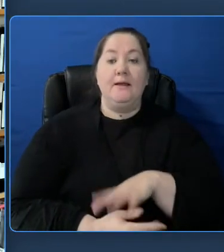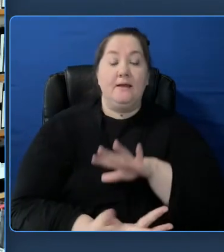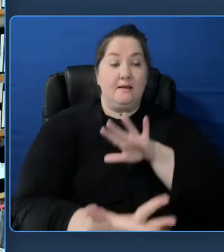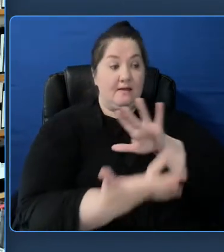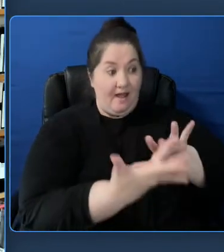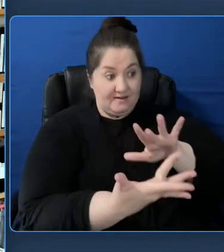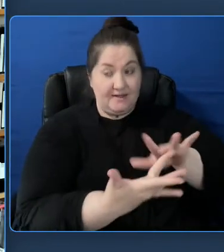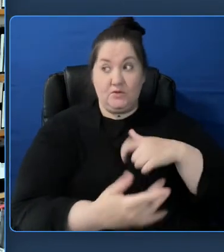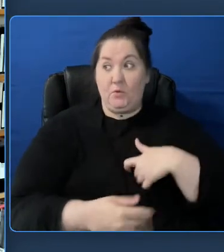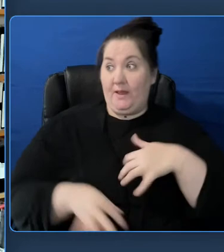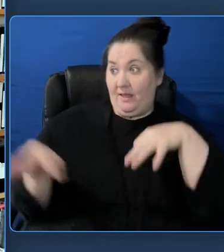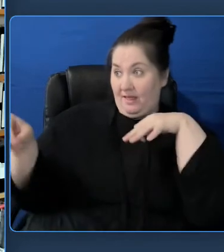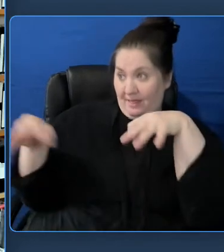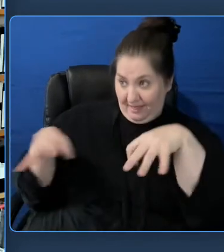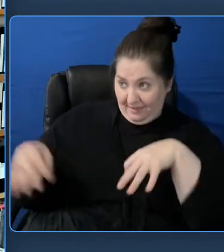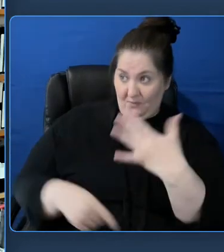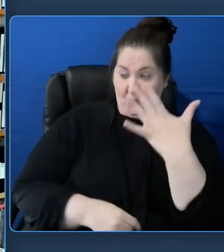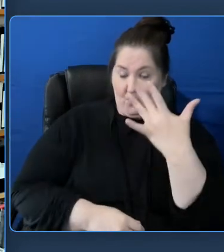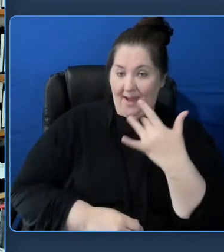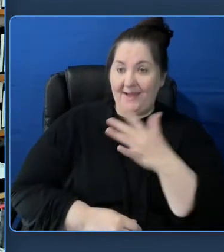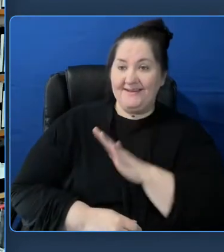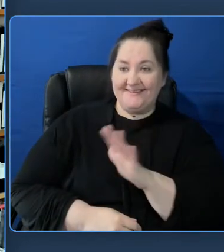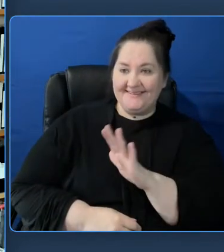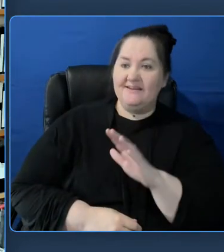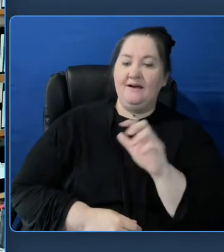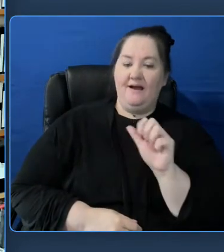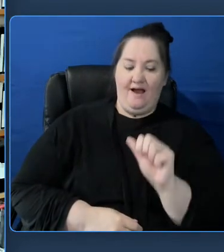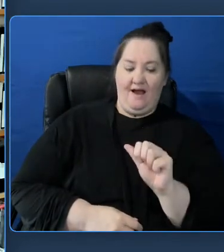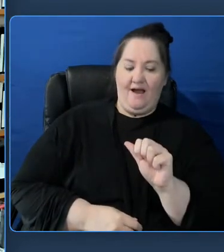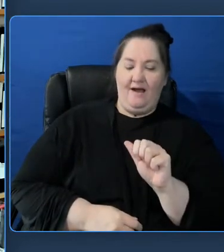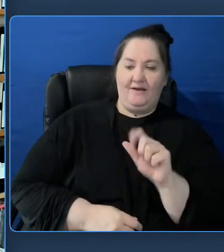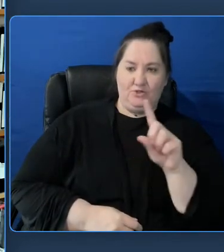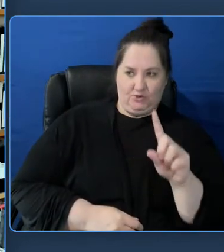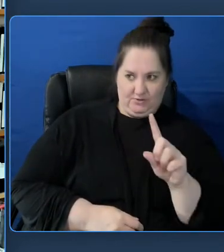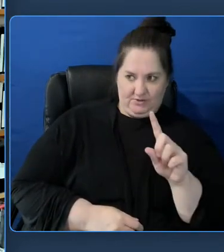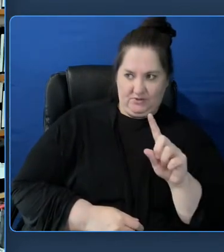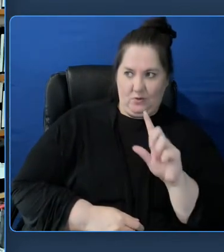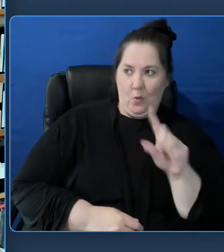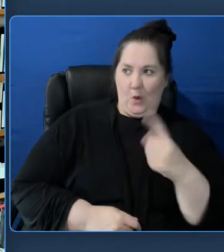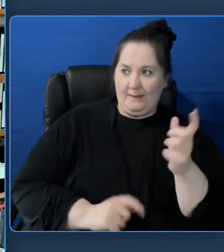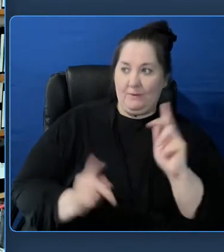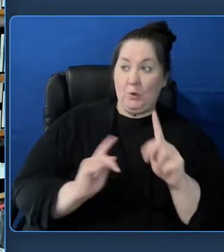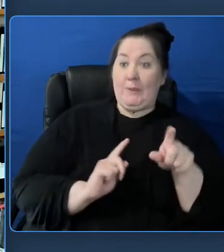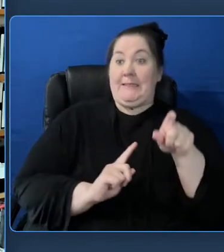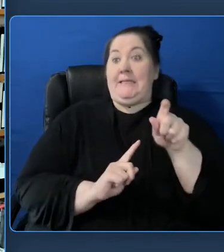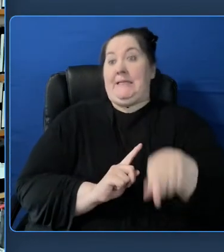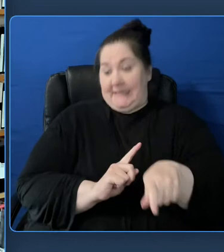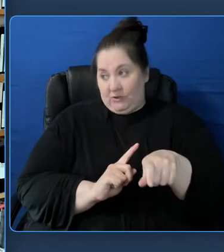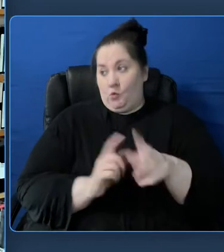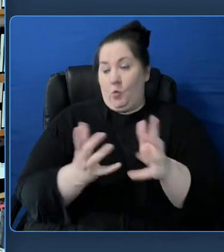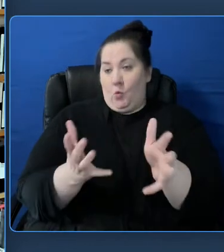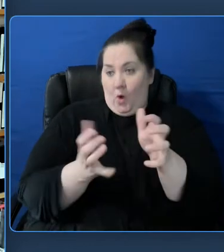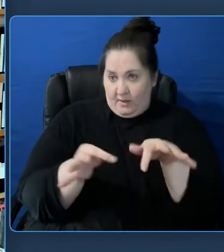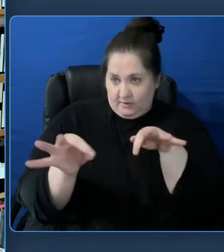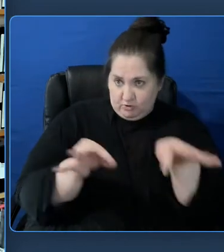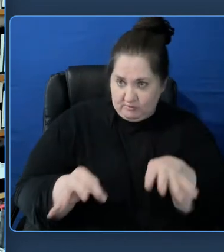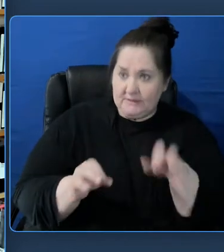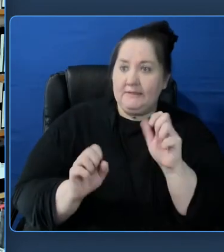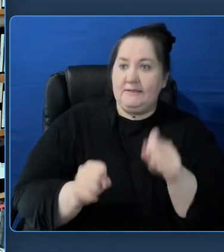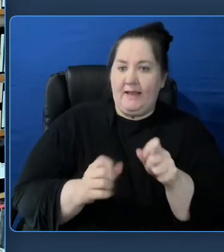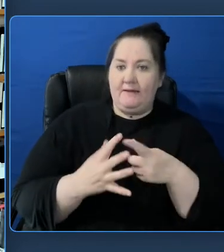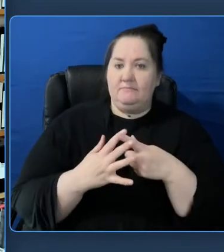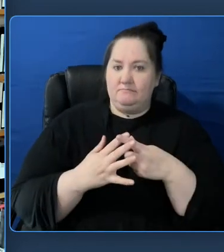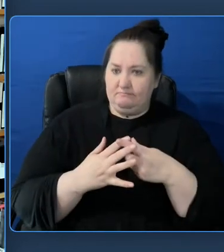contacted us, and we explained. No. Audio description. Only people who need the description, want the description, can